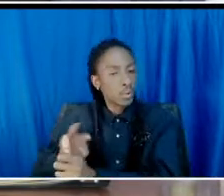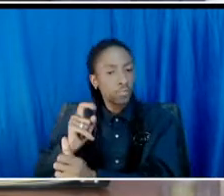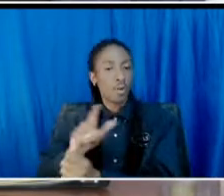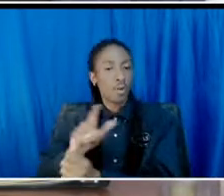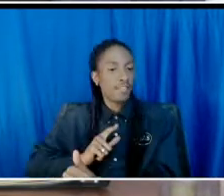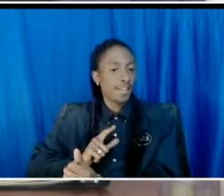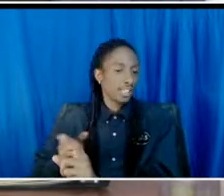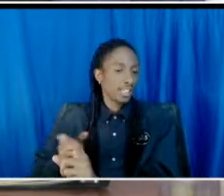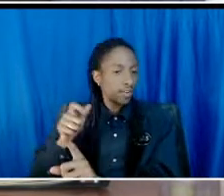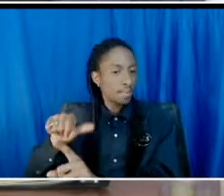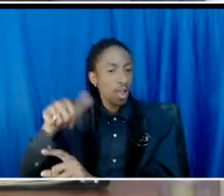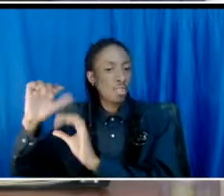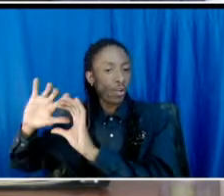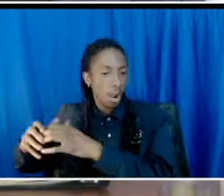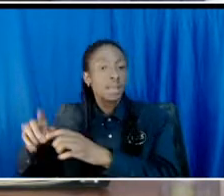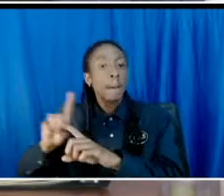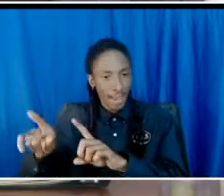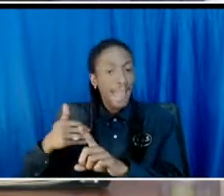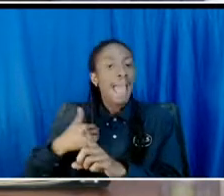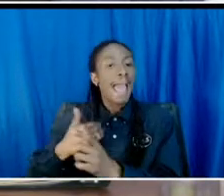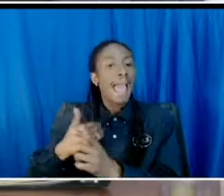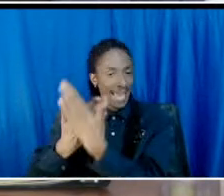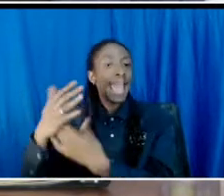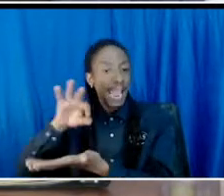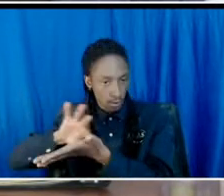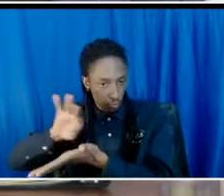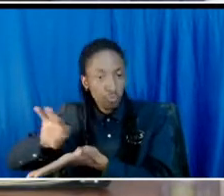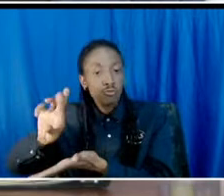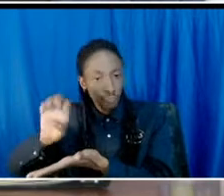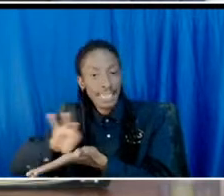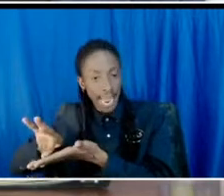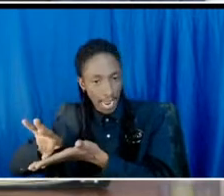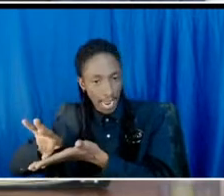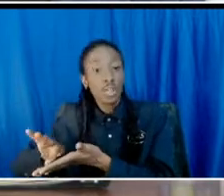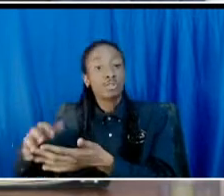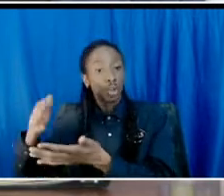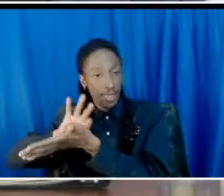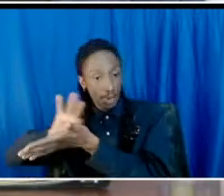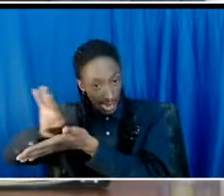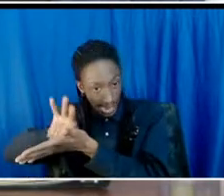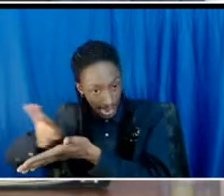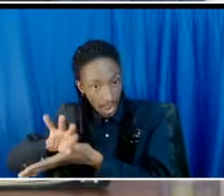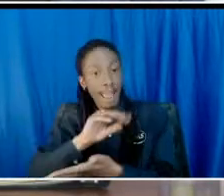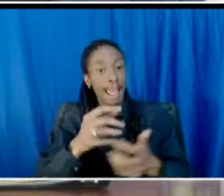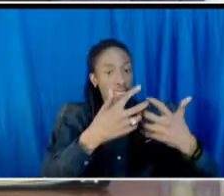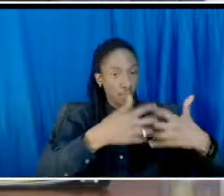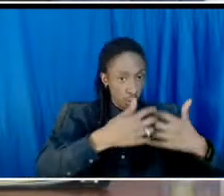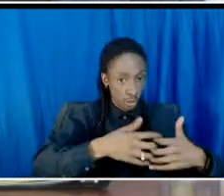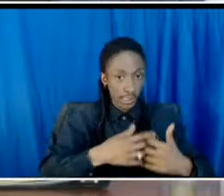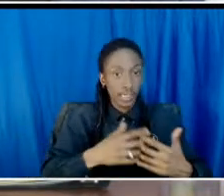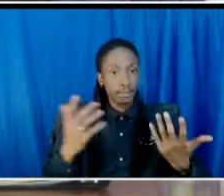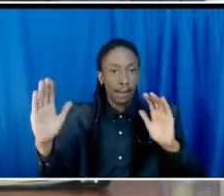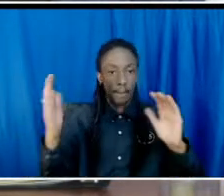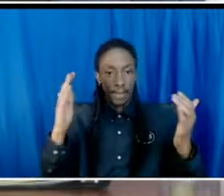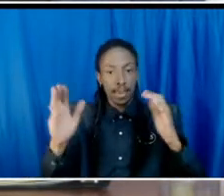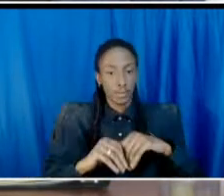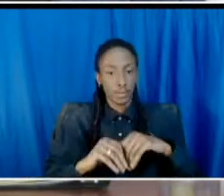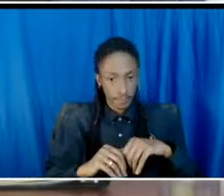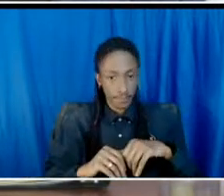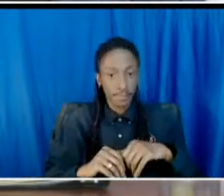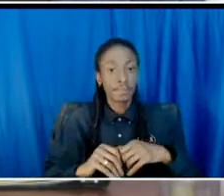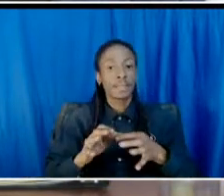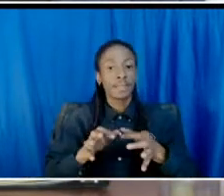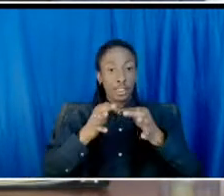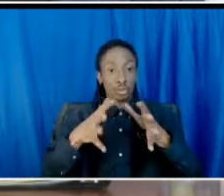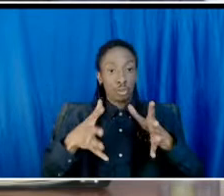But there was a hand recount. So they were able to compare the hand recount to what the machines had reported. And for the ballots